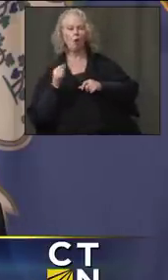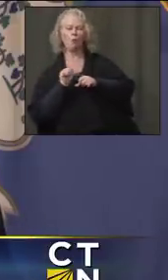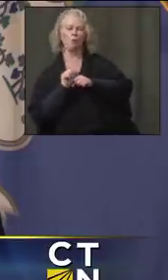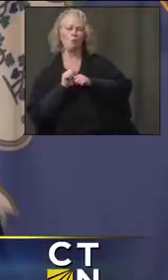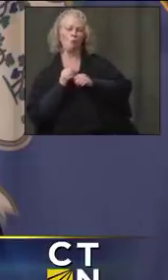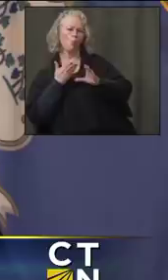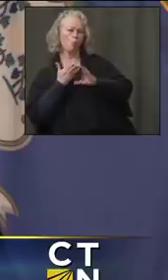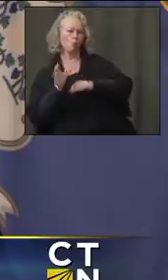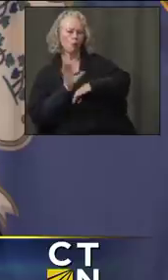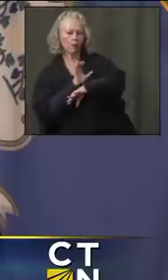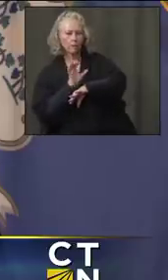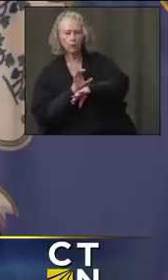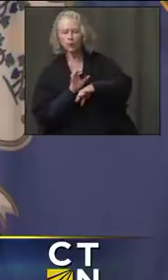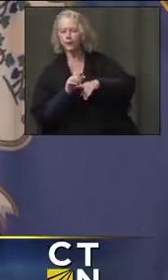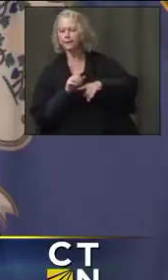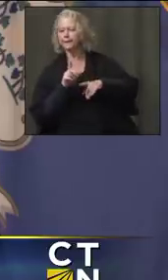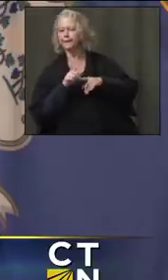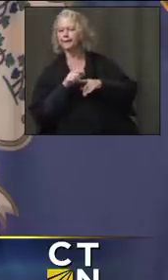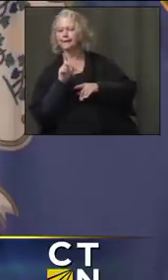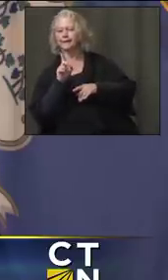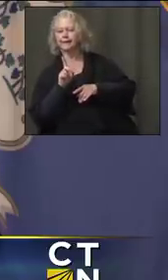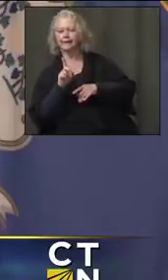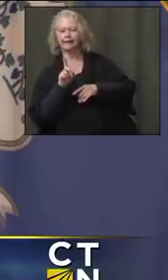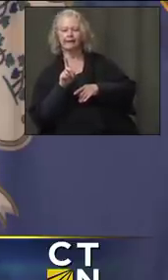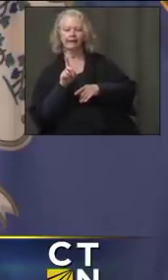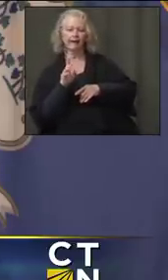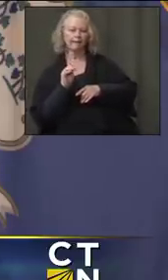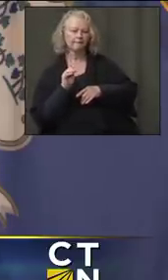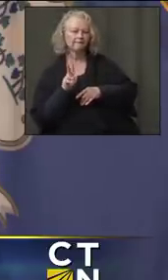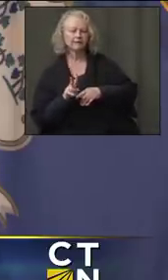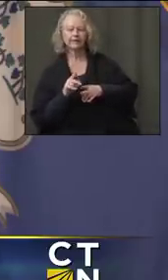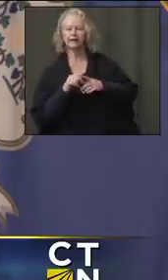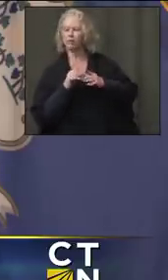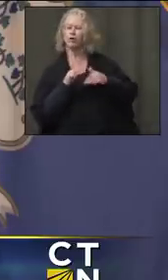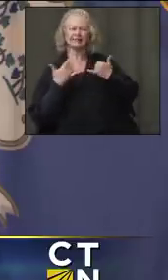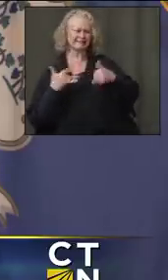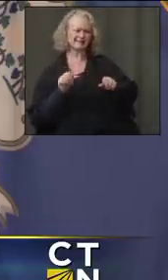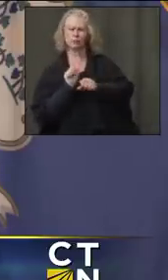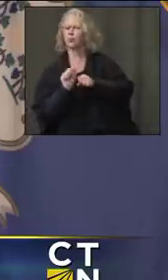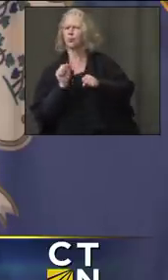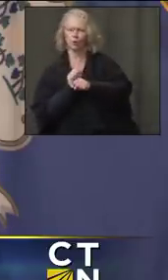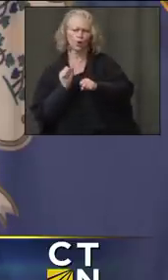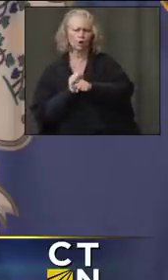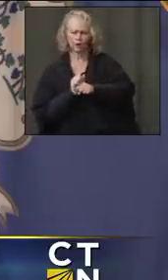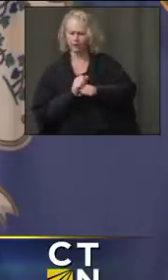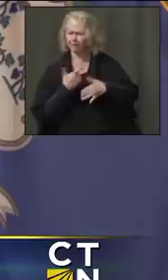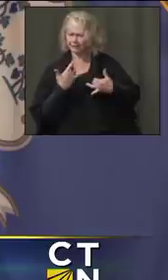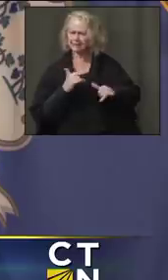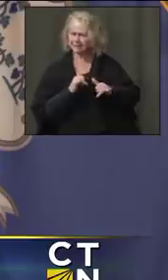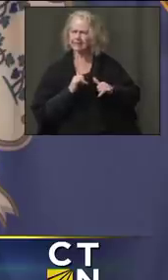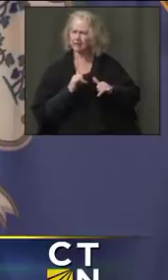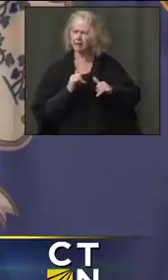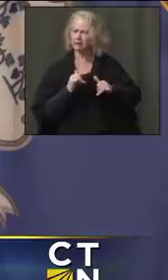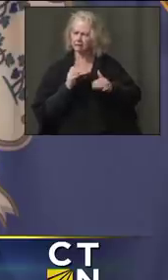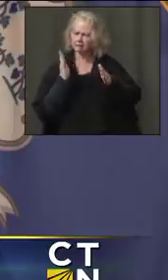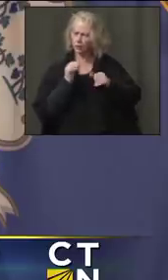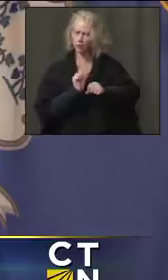telecommuting, DRS, DMV, still working. Everybody is still required to do the work they're expected to do.